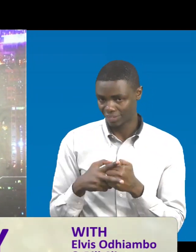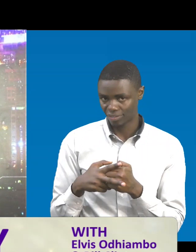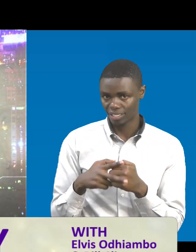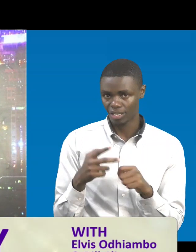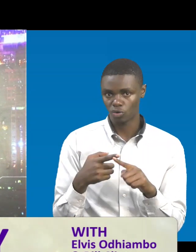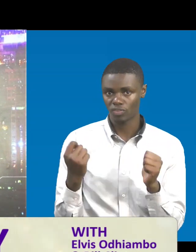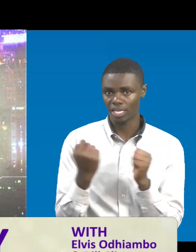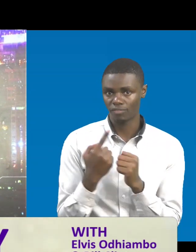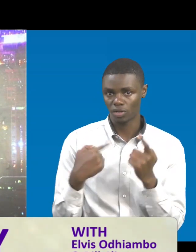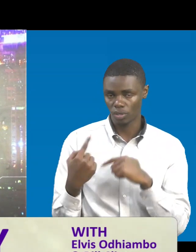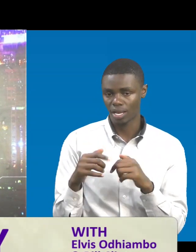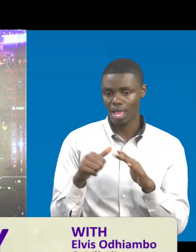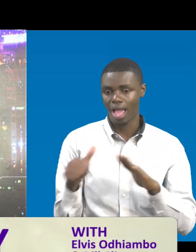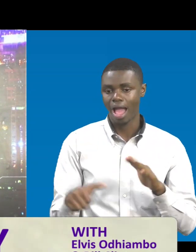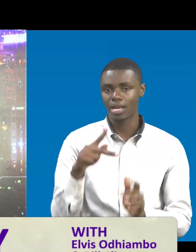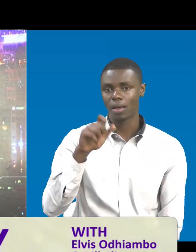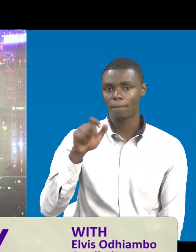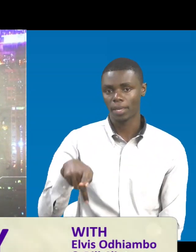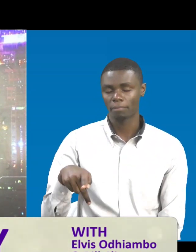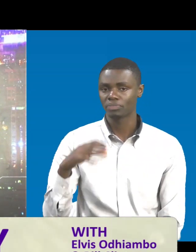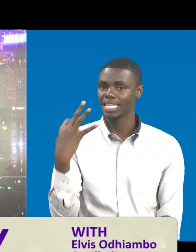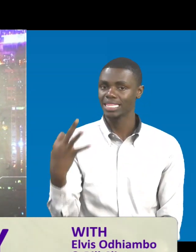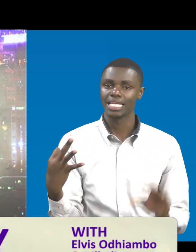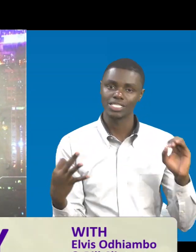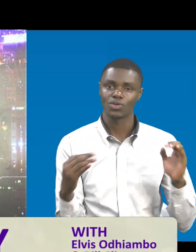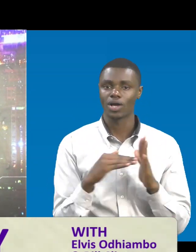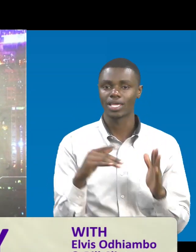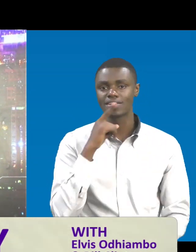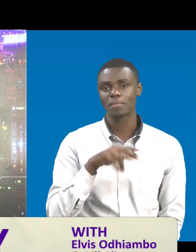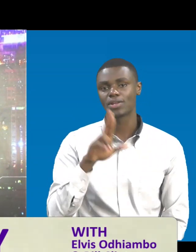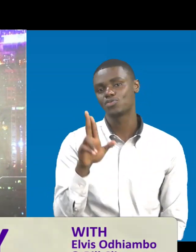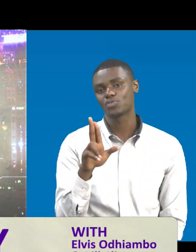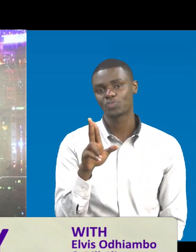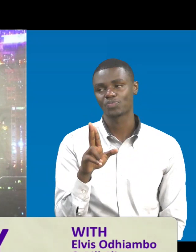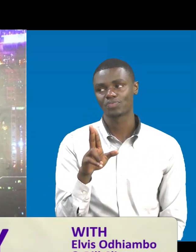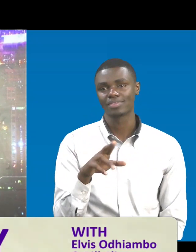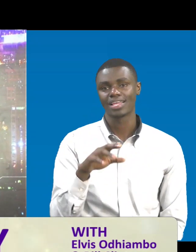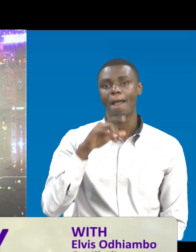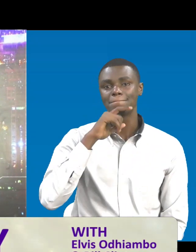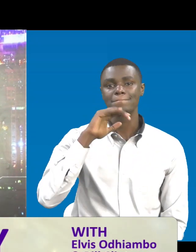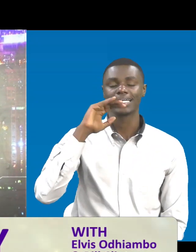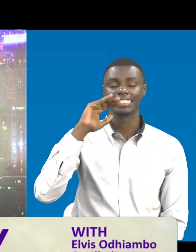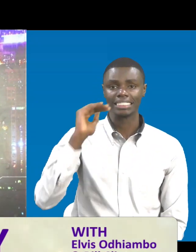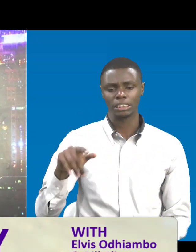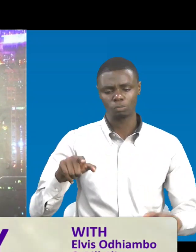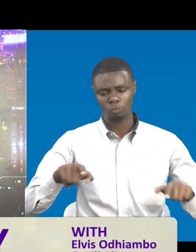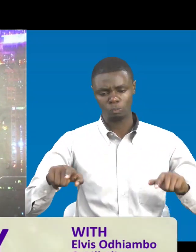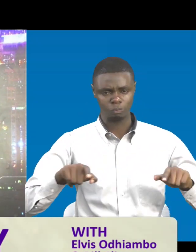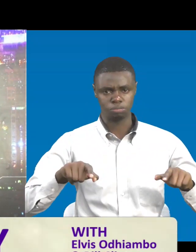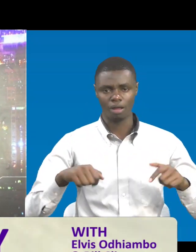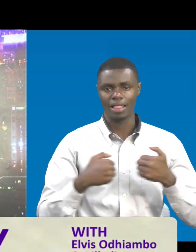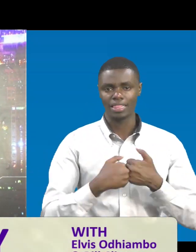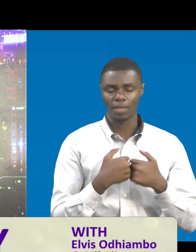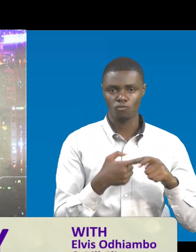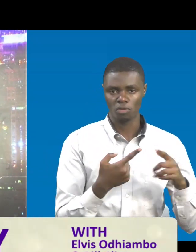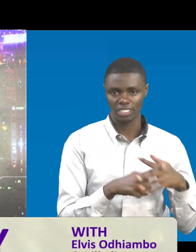Old Trafford under Pep Guardiola, with 3-0 against Manchester United. City dominated the game from the start on to